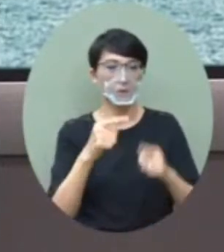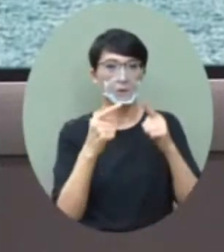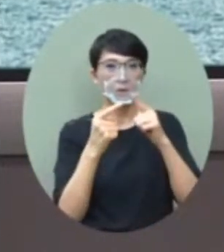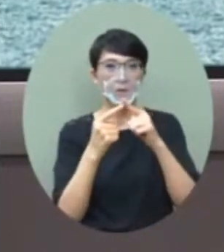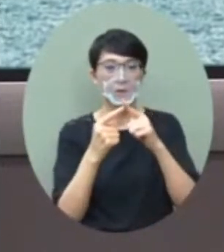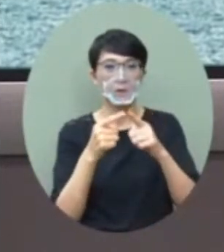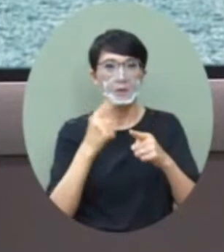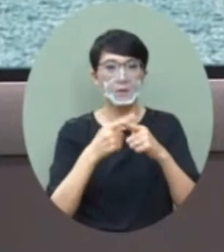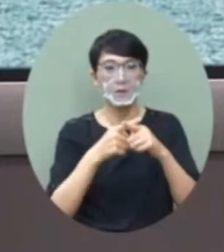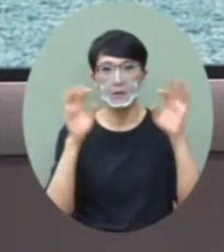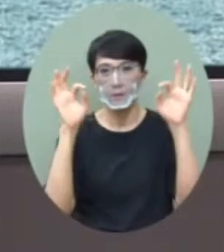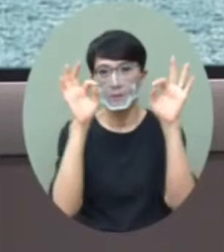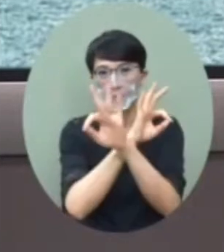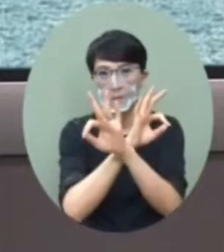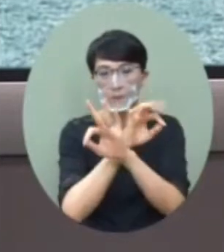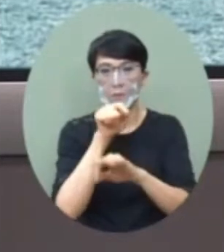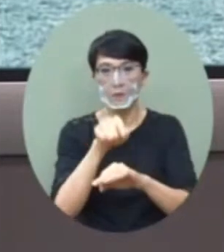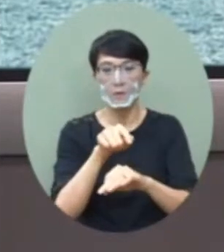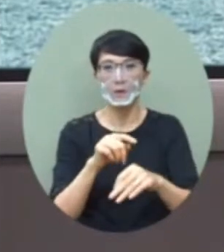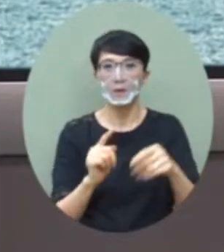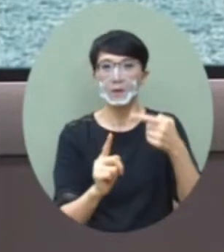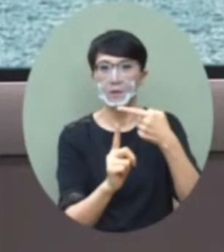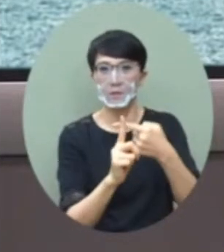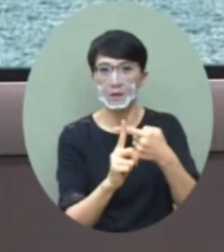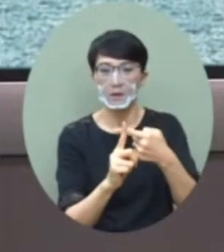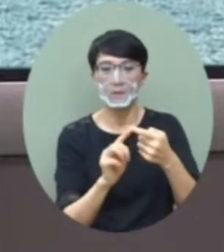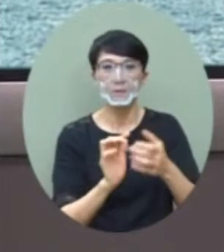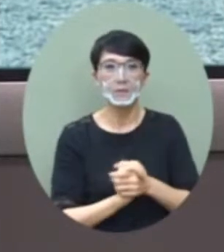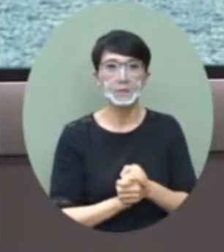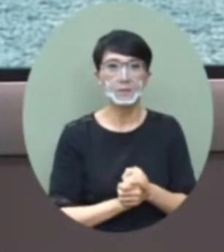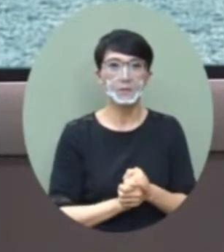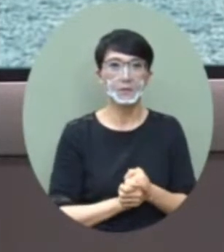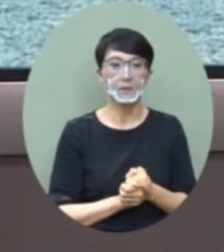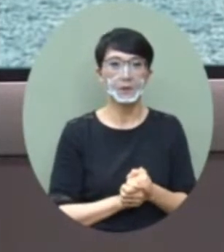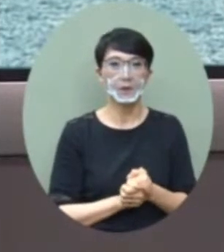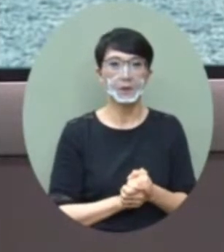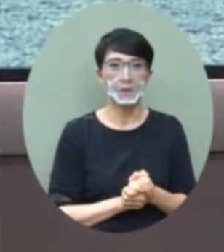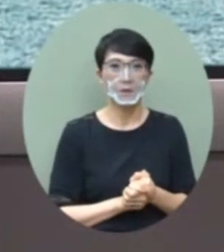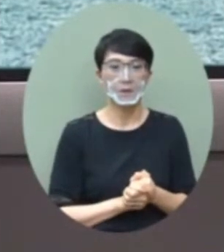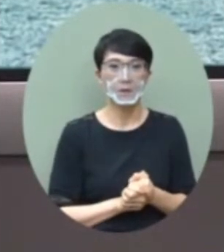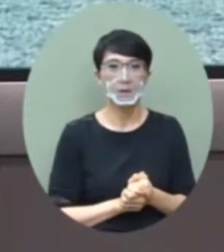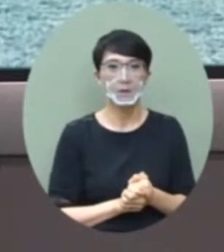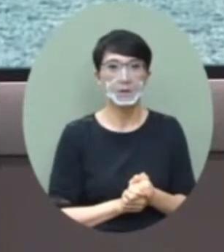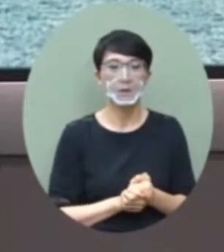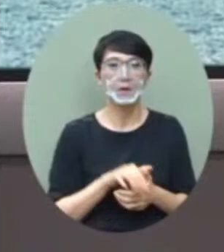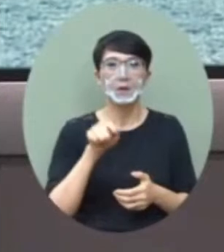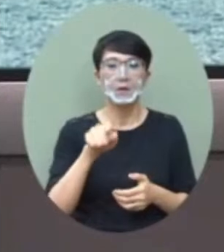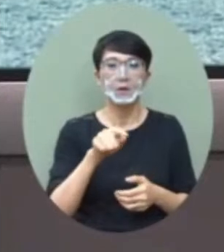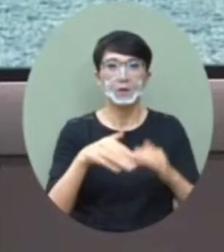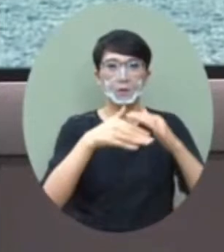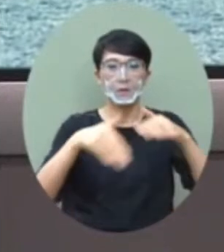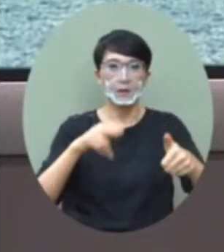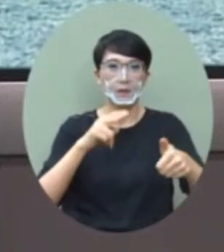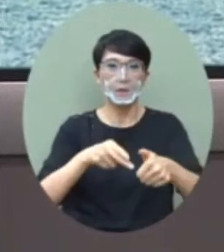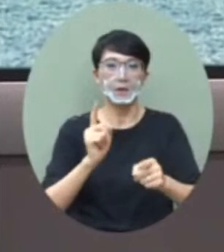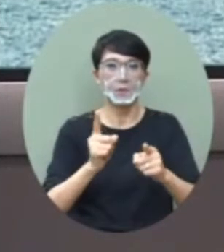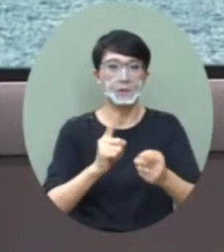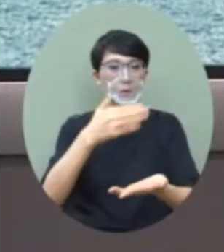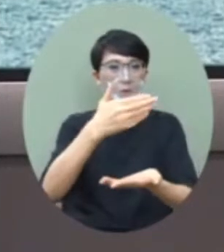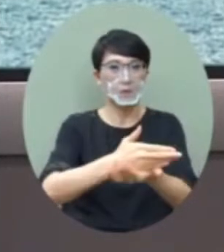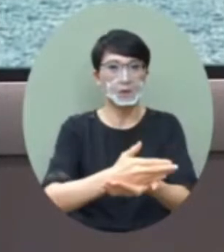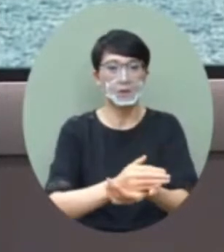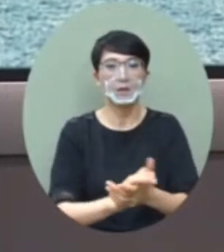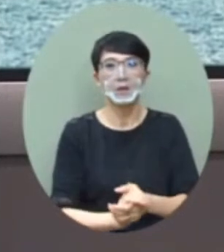numbers. Now, when we used PCR tests, there were cases that were